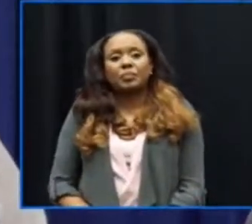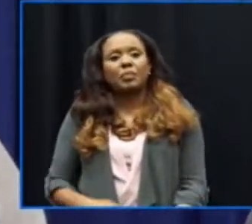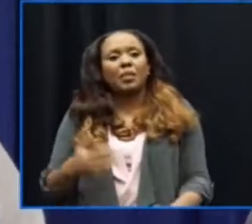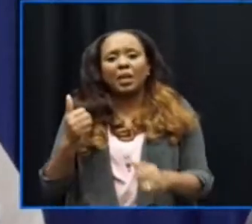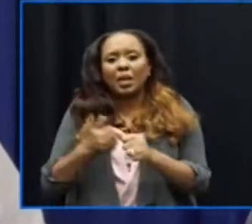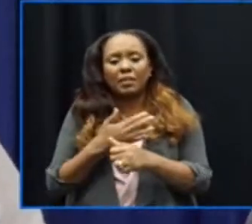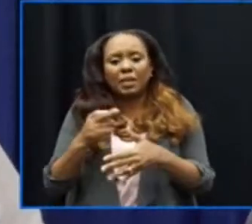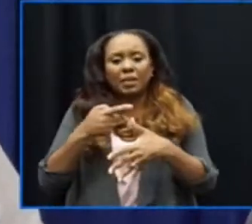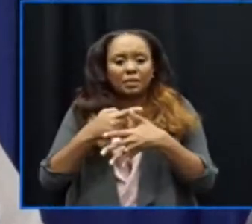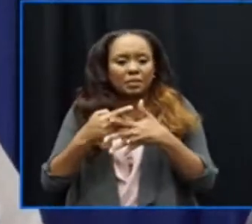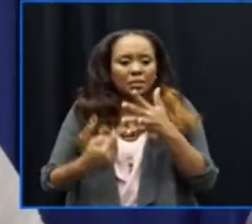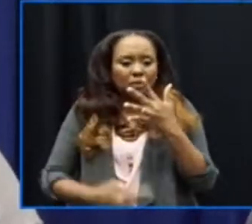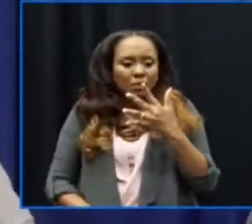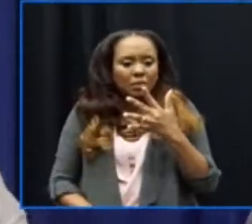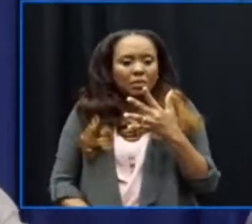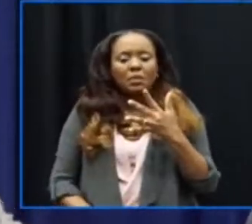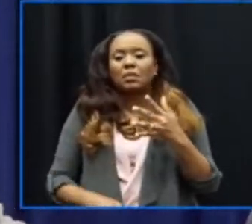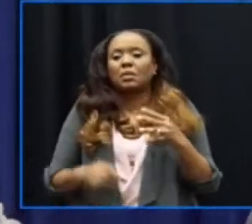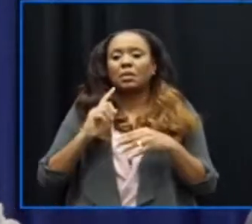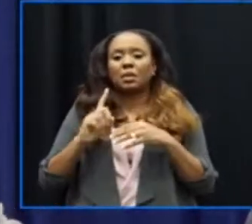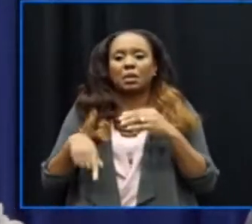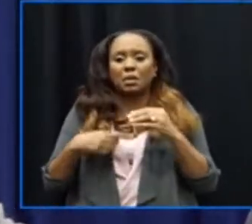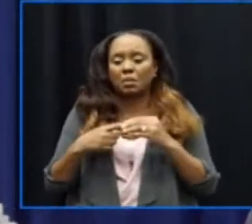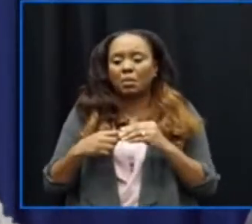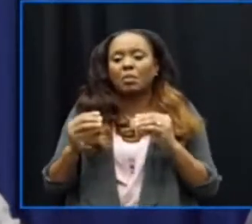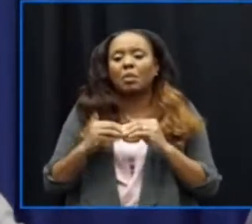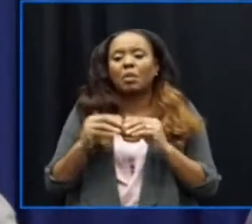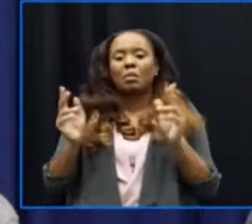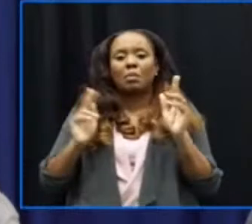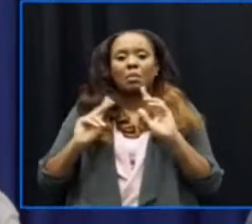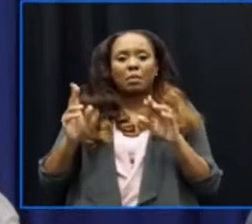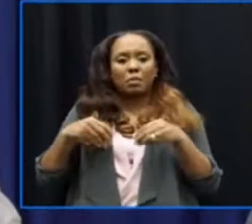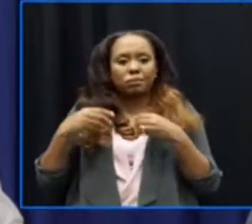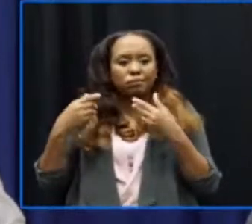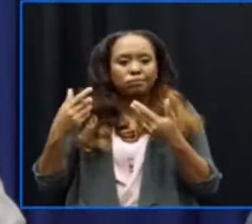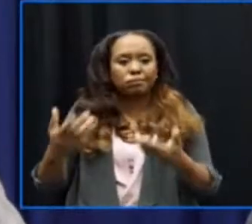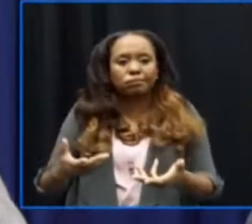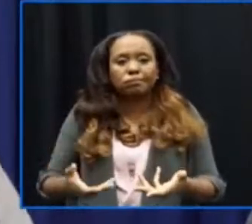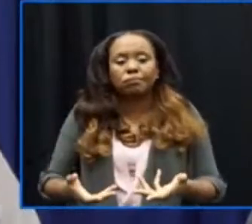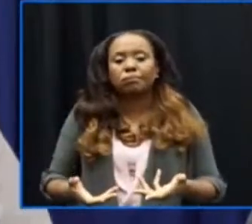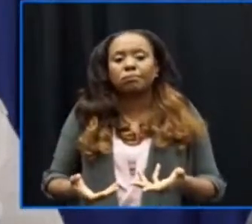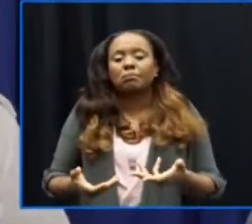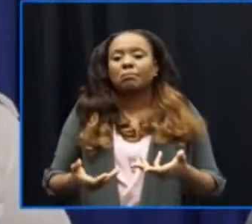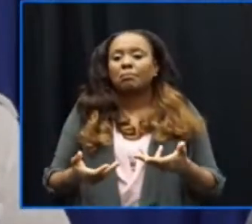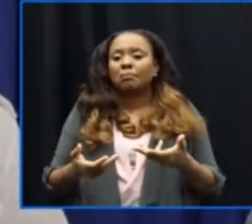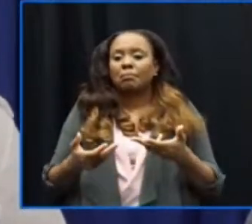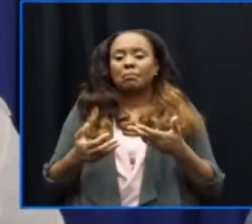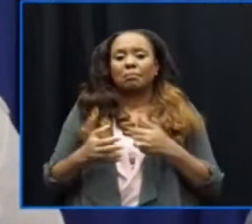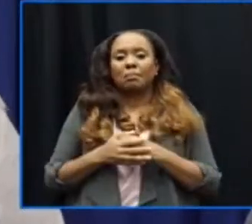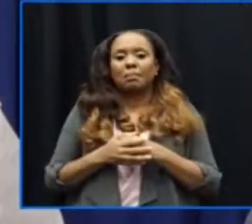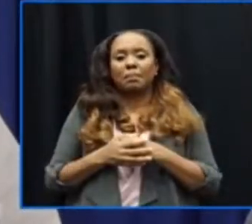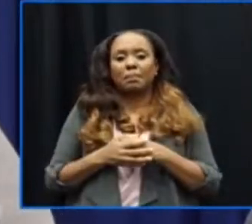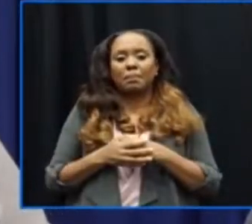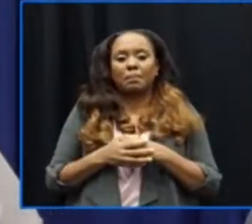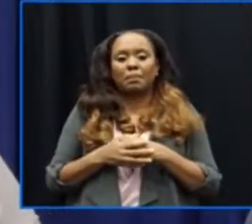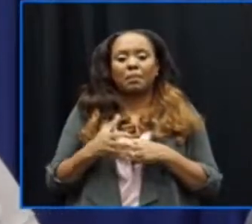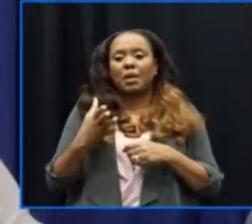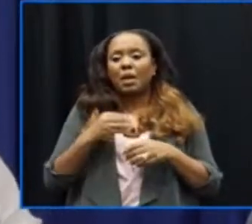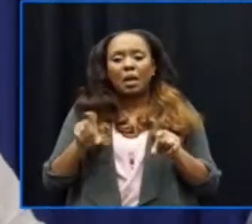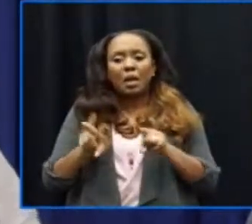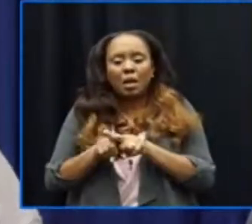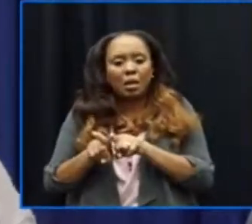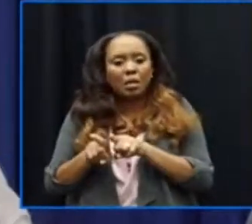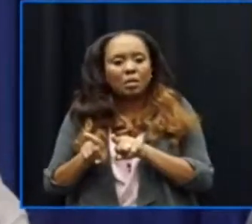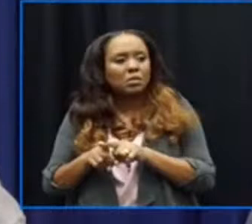in terms of having more people contributing to general compliance, in terms of looking at population